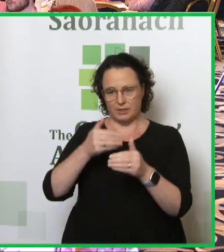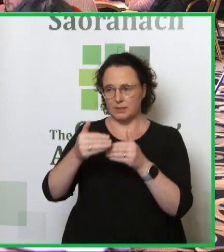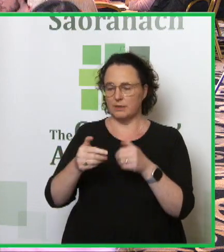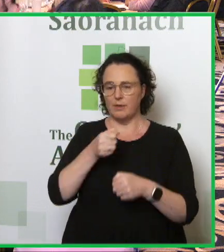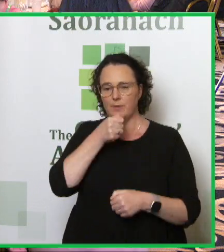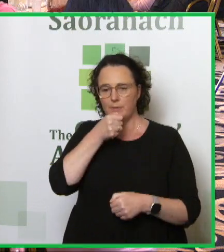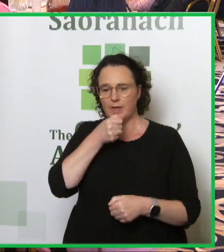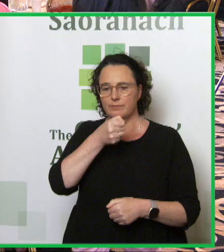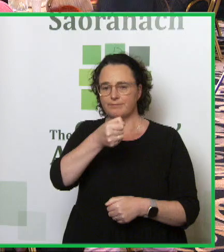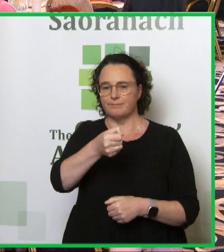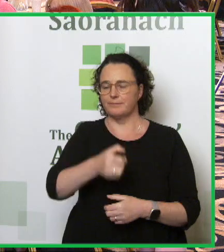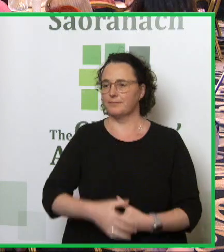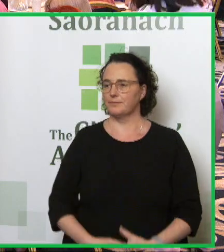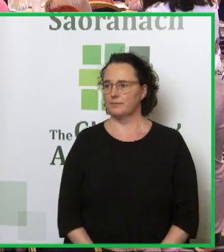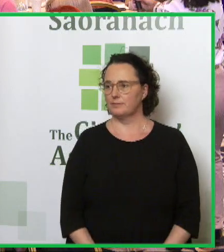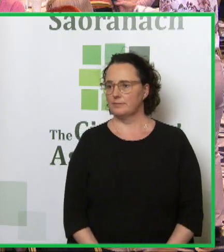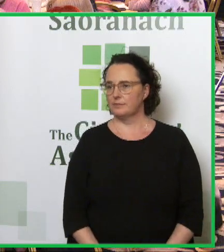up here.